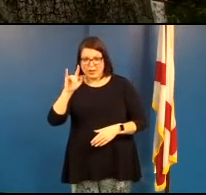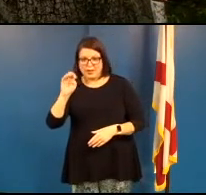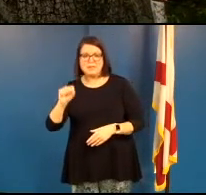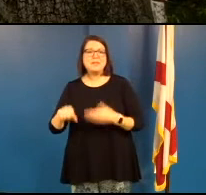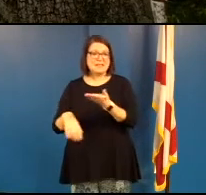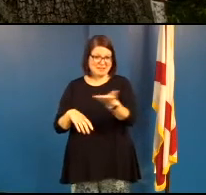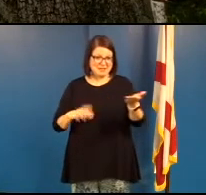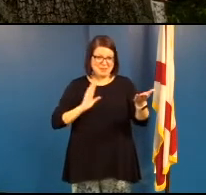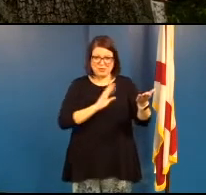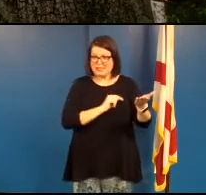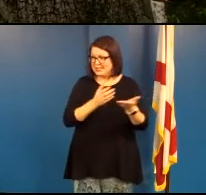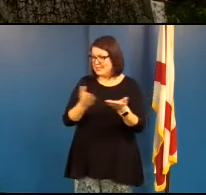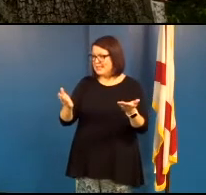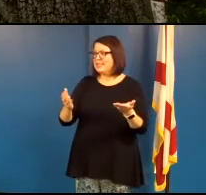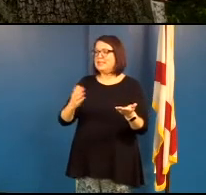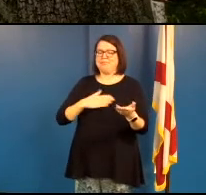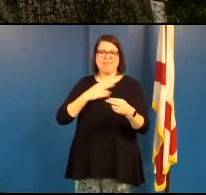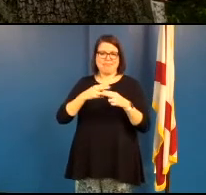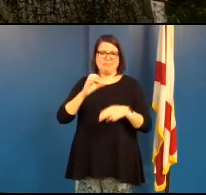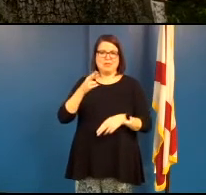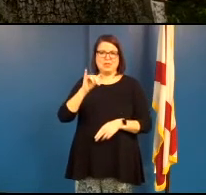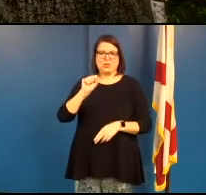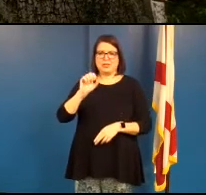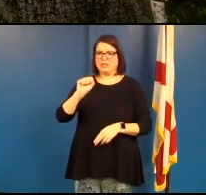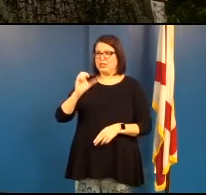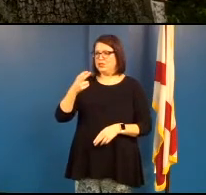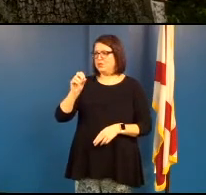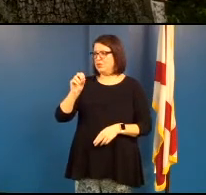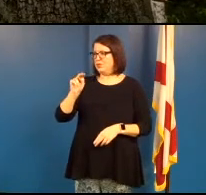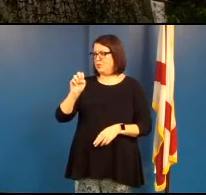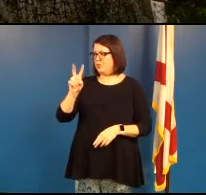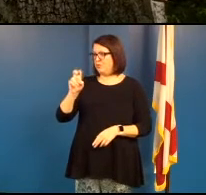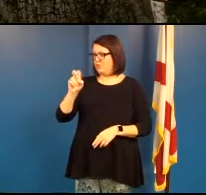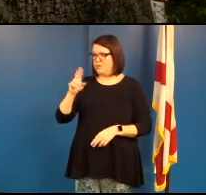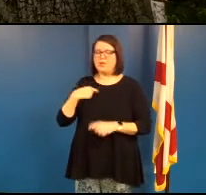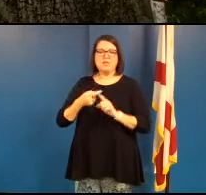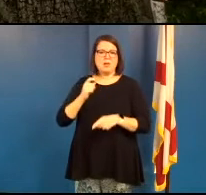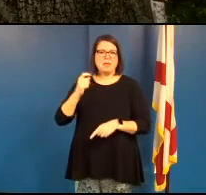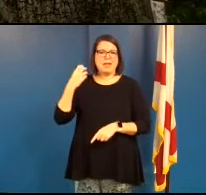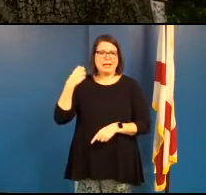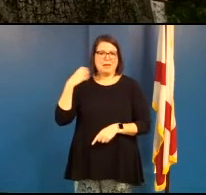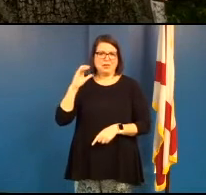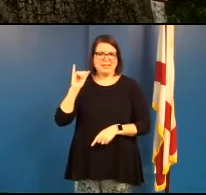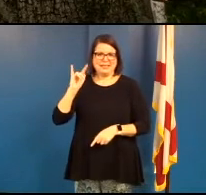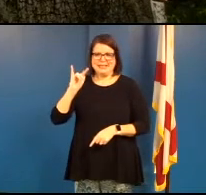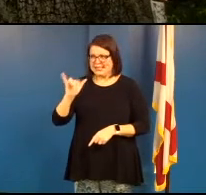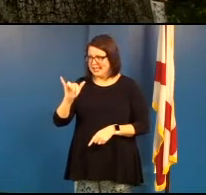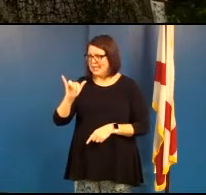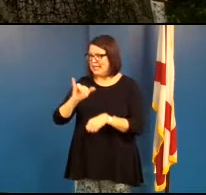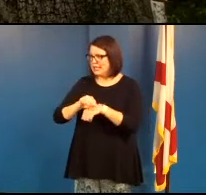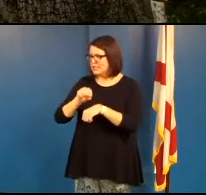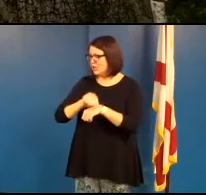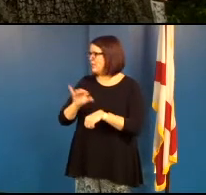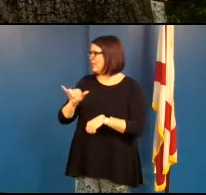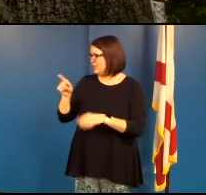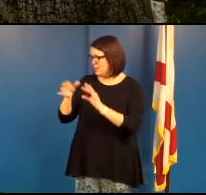Schoonover, and I work at Capital City Consulting. We're a lobbying firm, as mentioned, based up here in Tallahassee, and we also have a Tampa